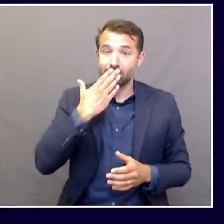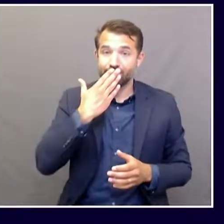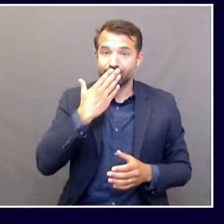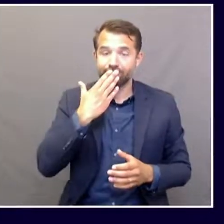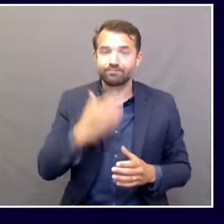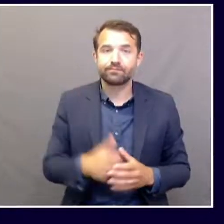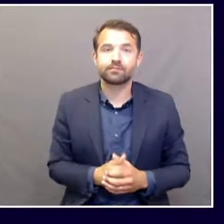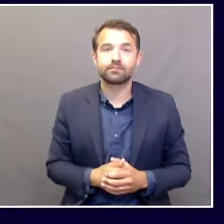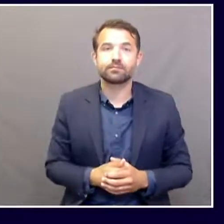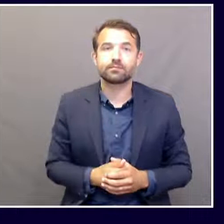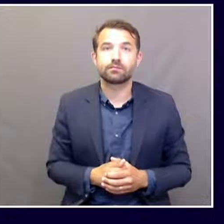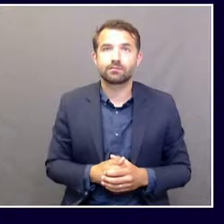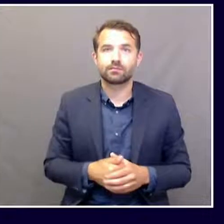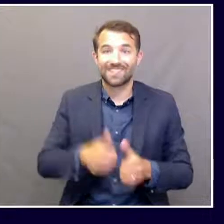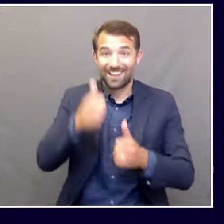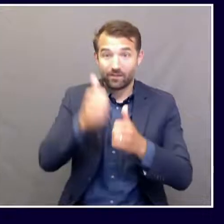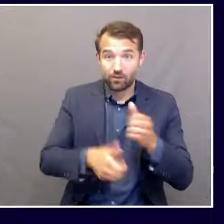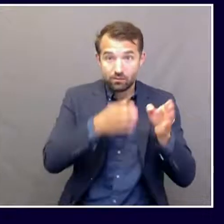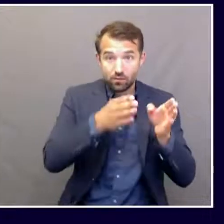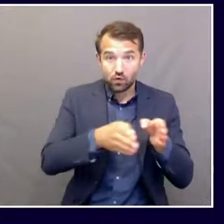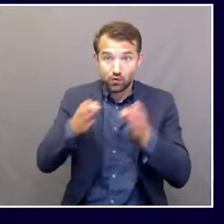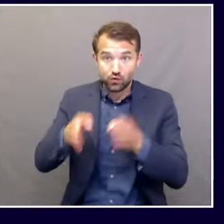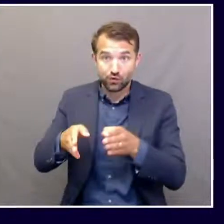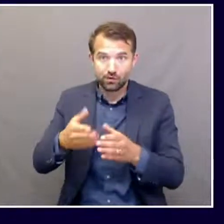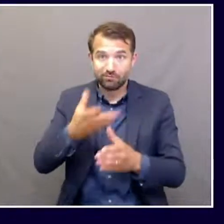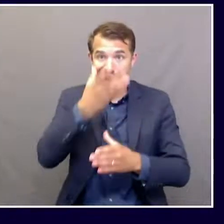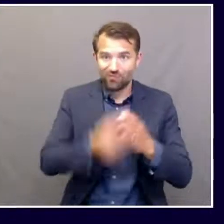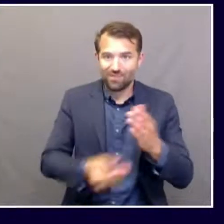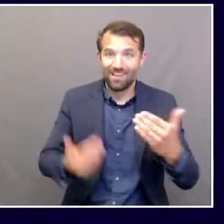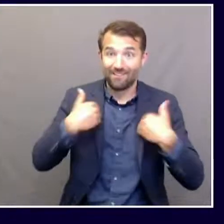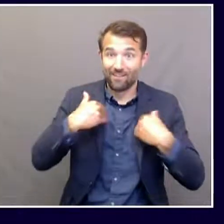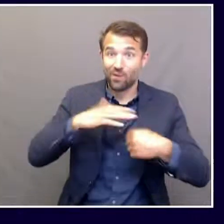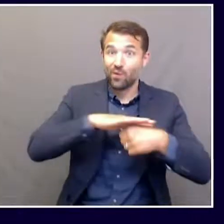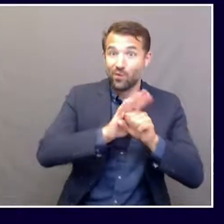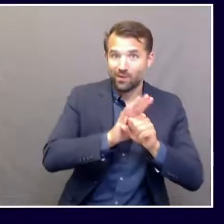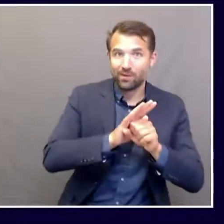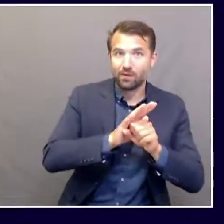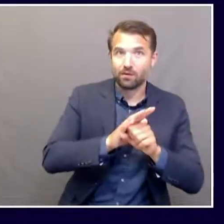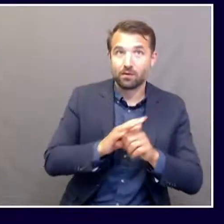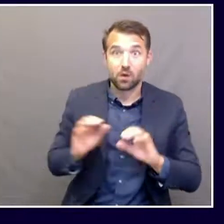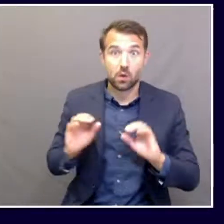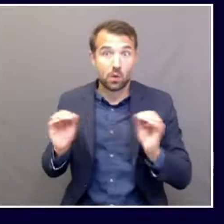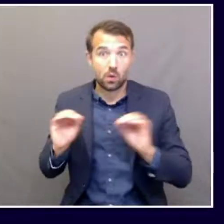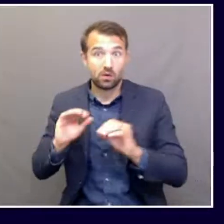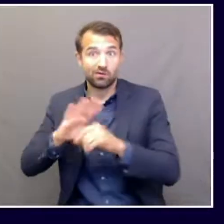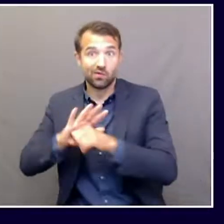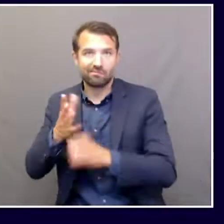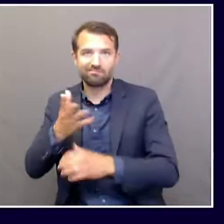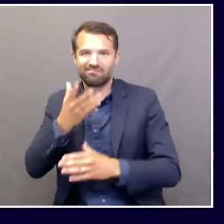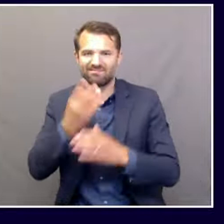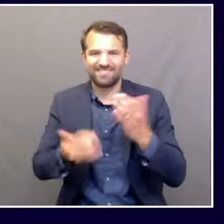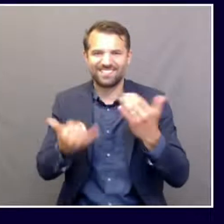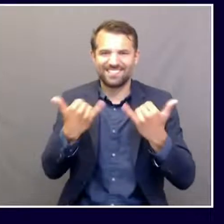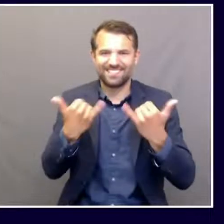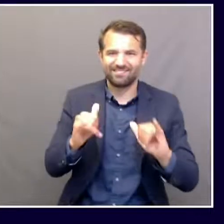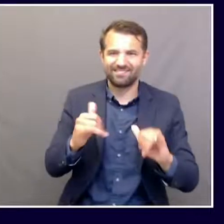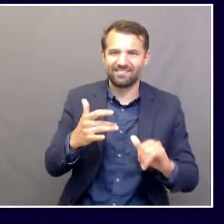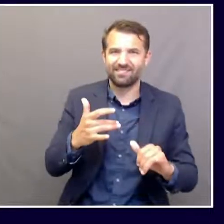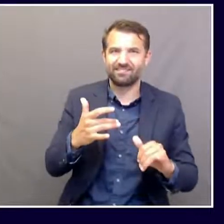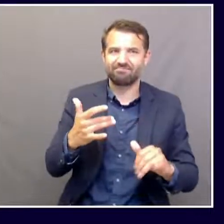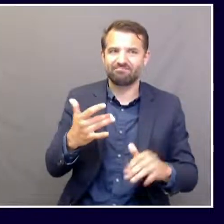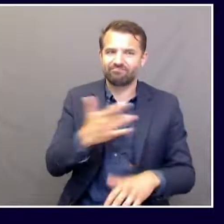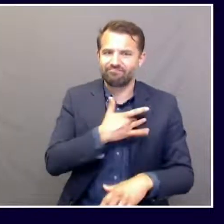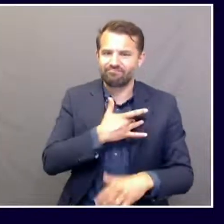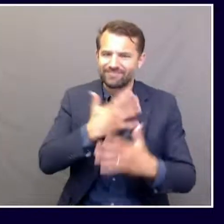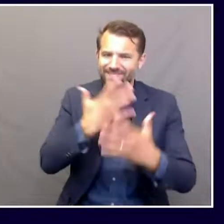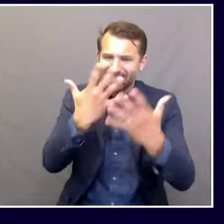of COVID-19 or not is a loss for all of us. And our condolences go out to the family of the individual who's passed away